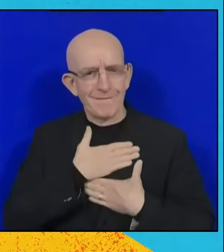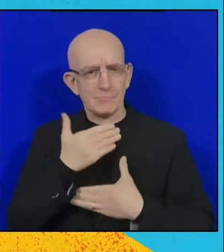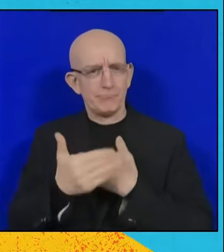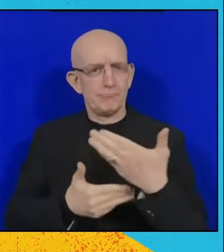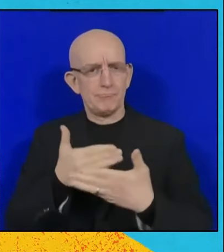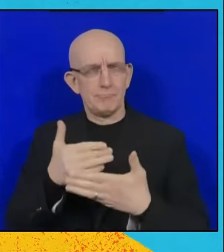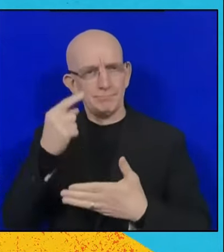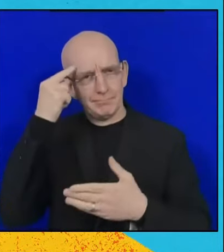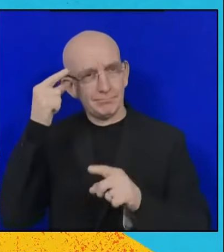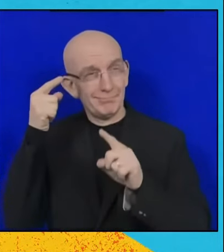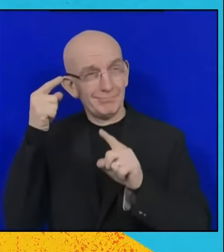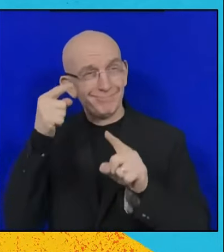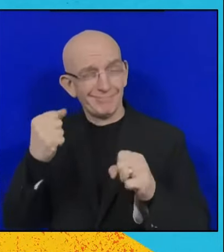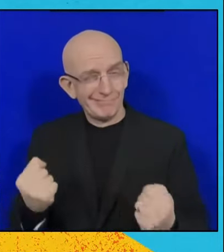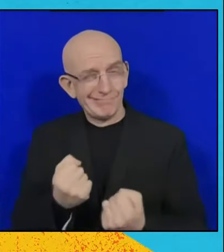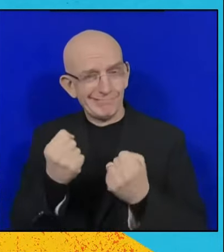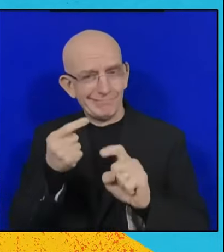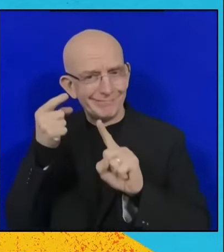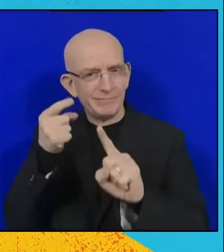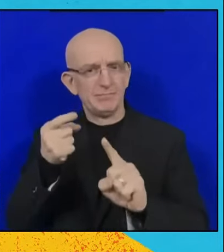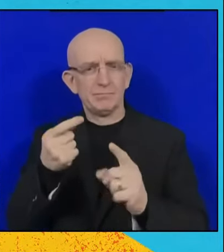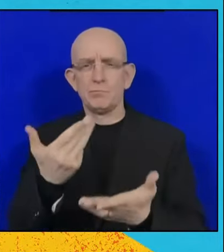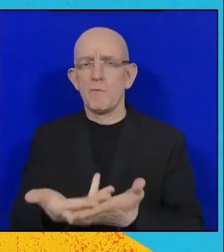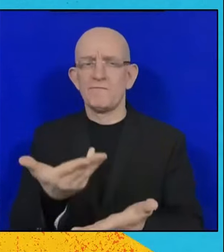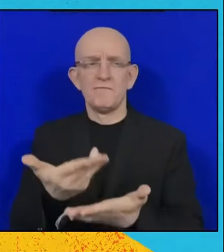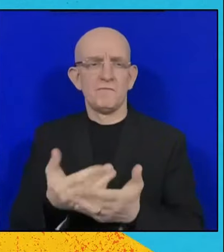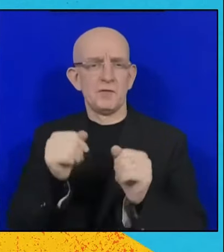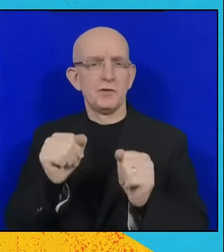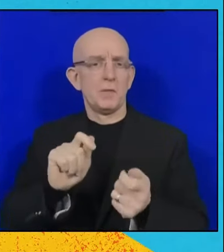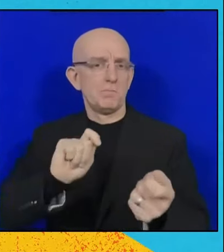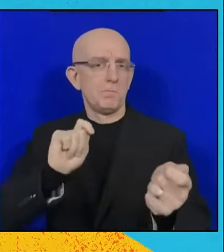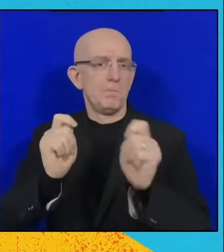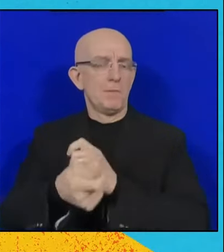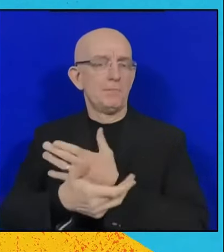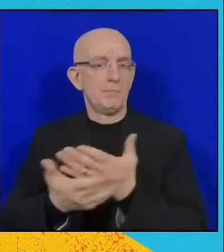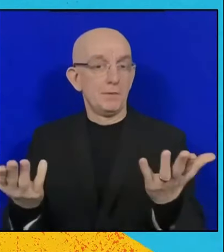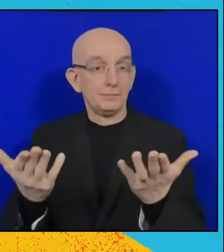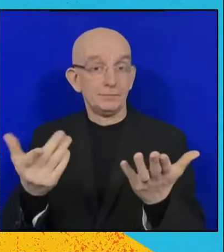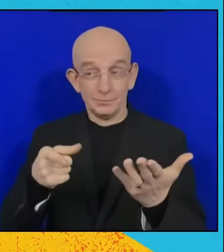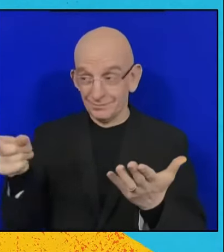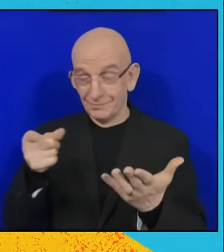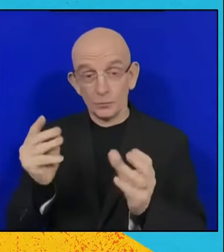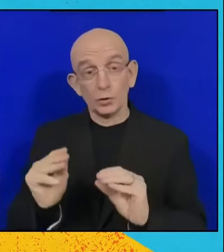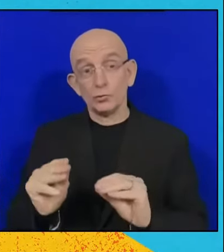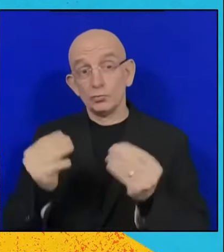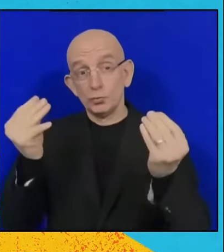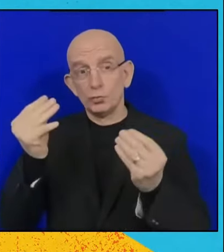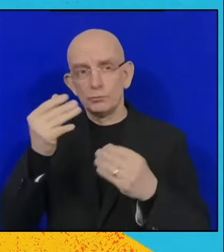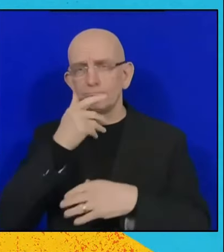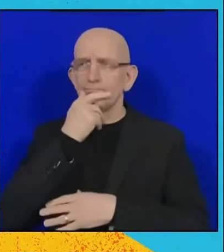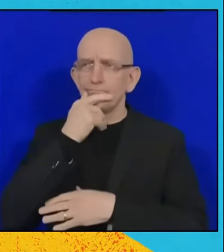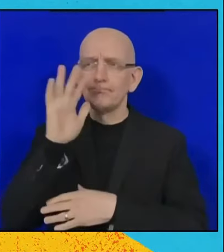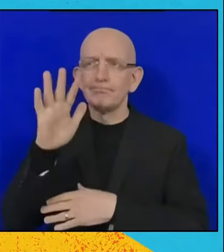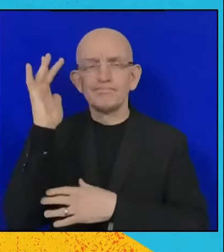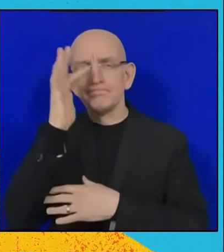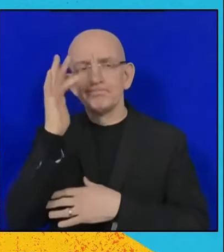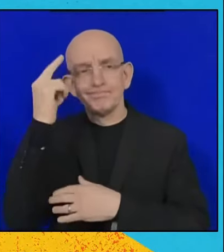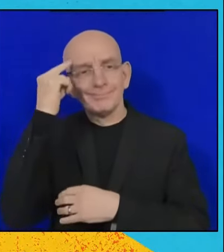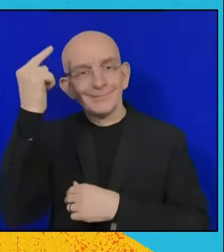Young people's ideas are critical because our 2030 agenda for sustainable development